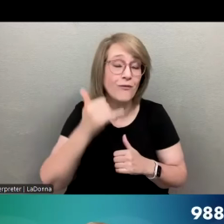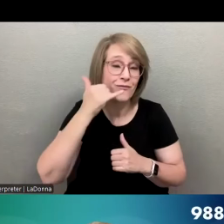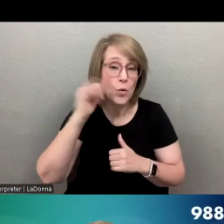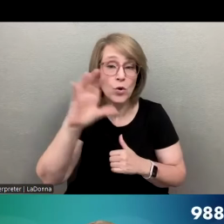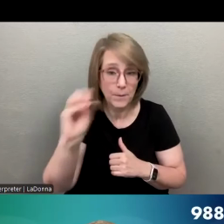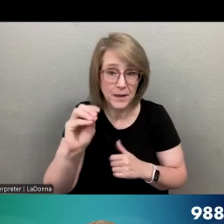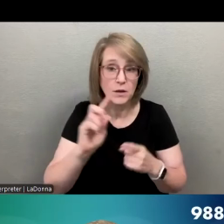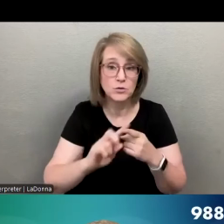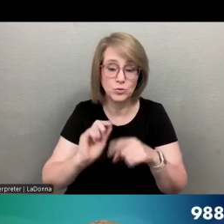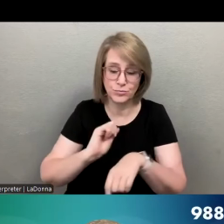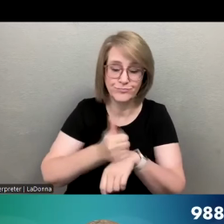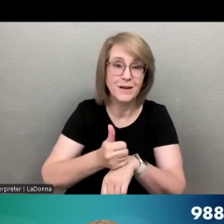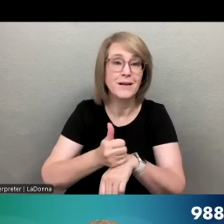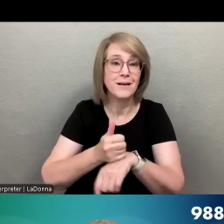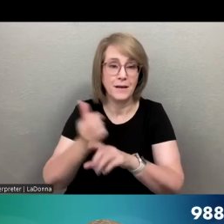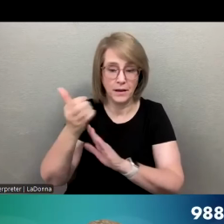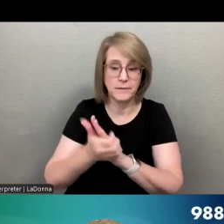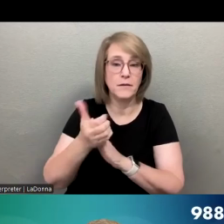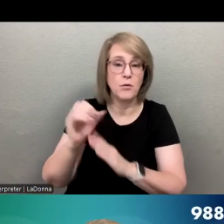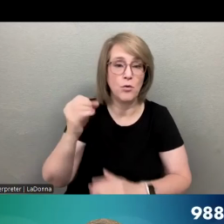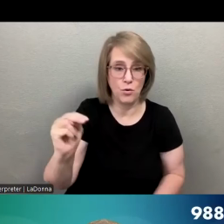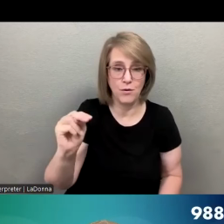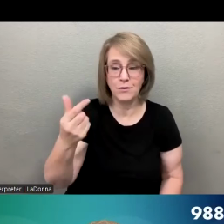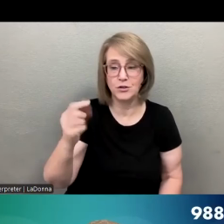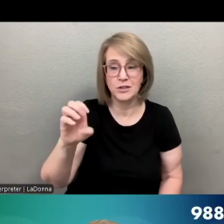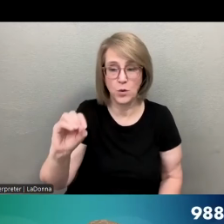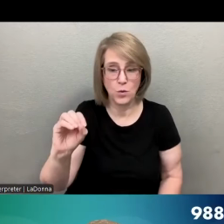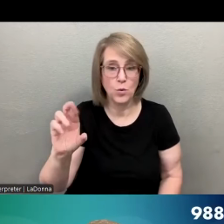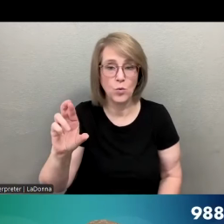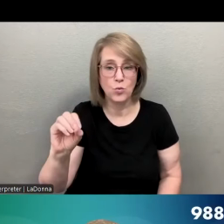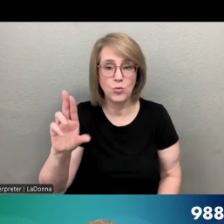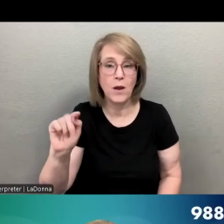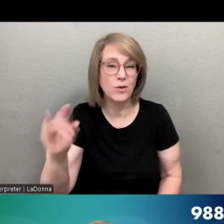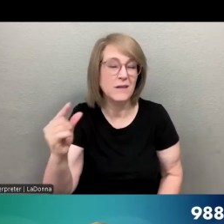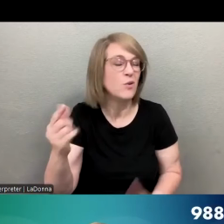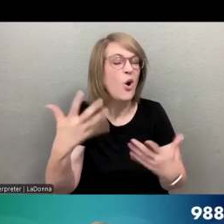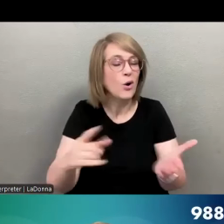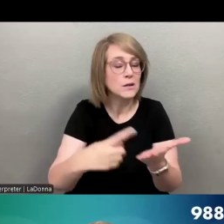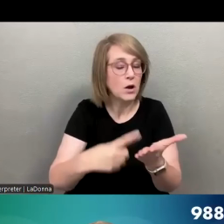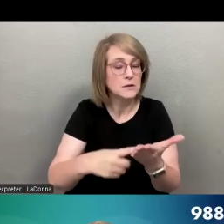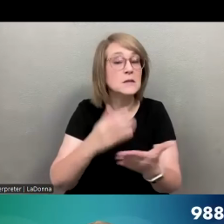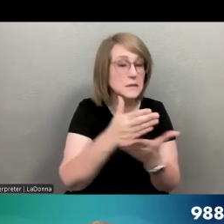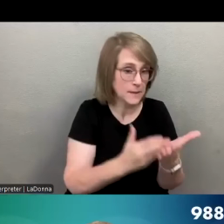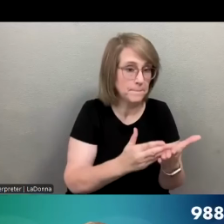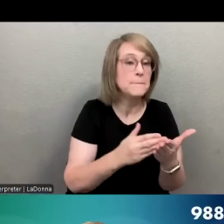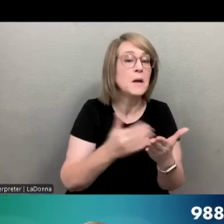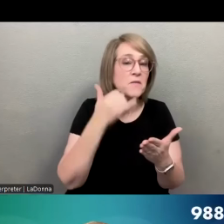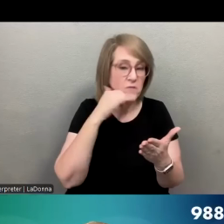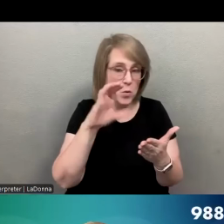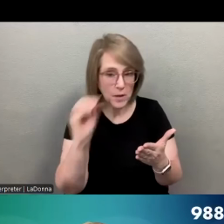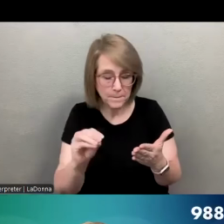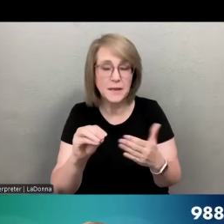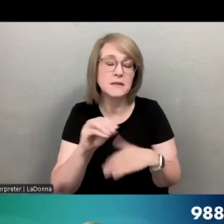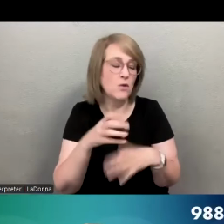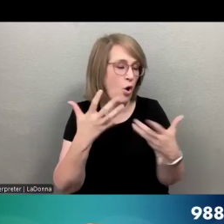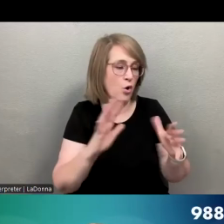to activate geo-routing. We have talked about the activation for some of those carriers already. But this proposed rule